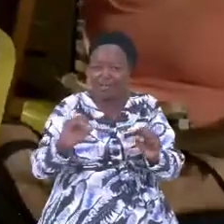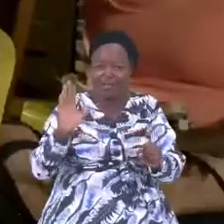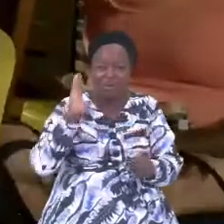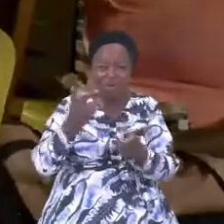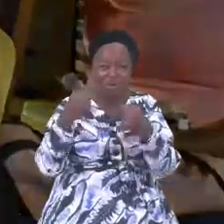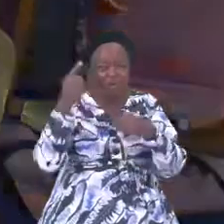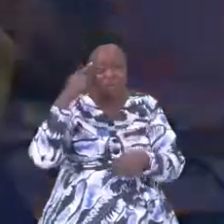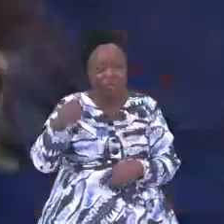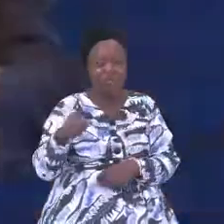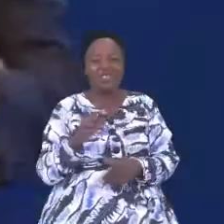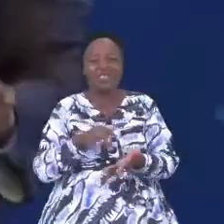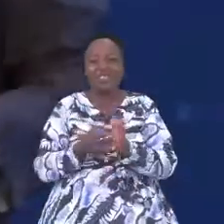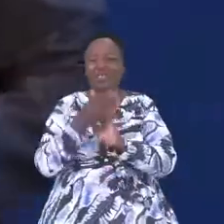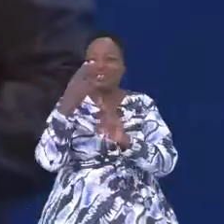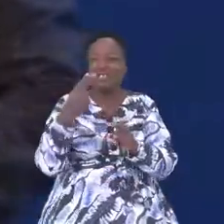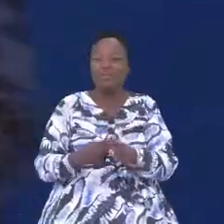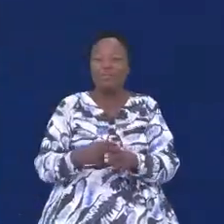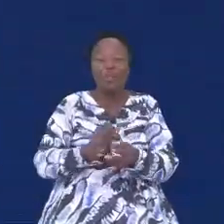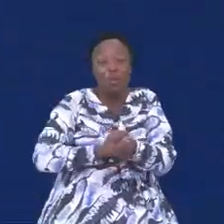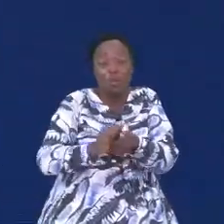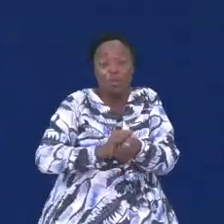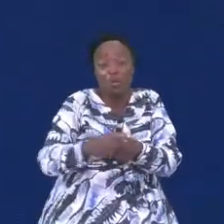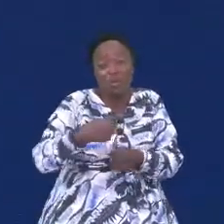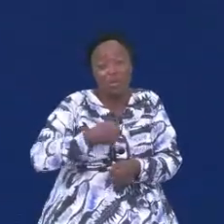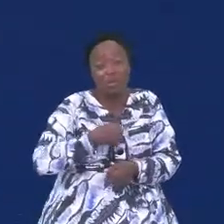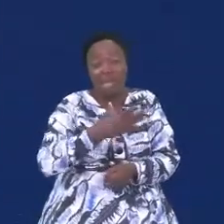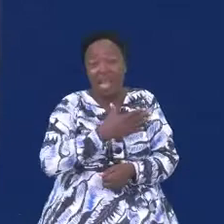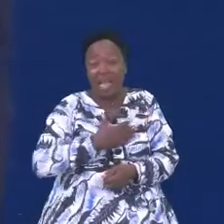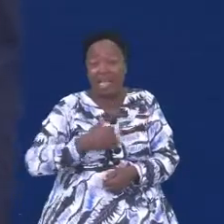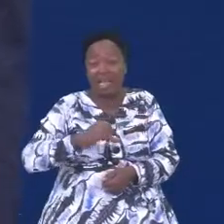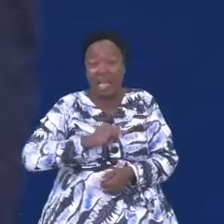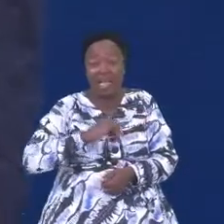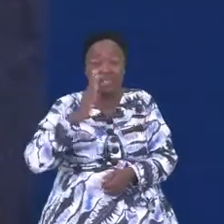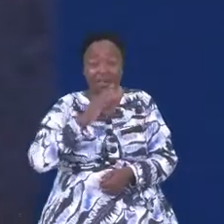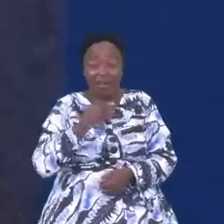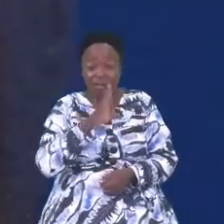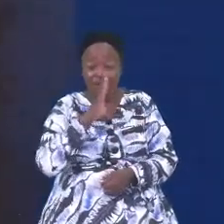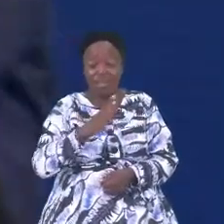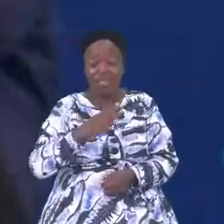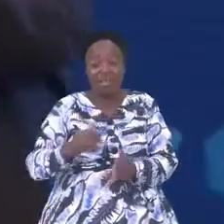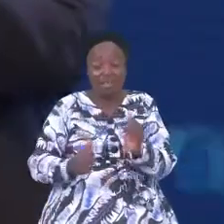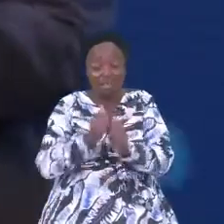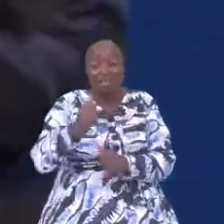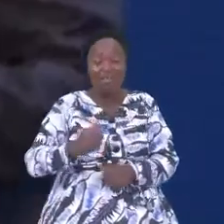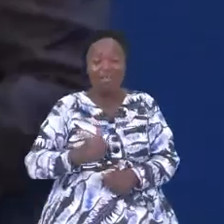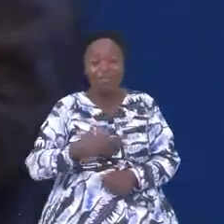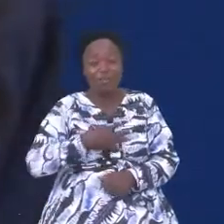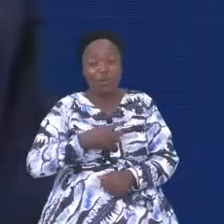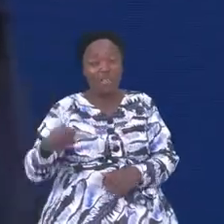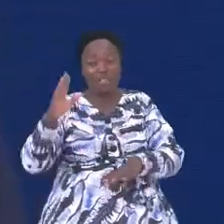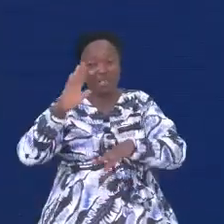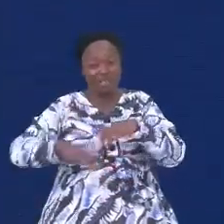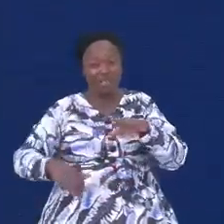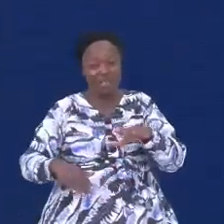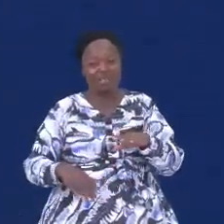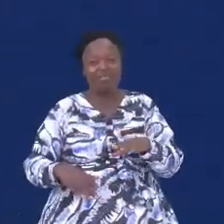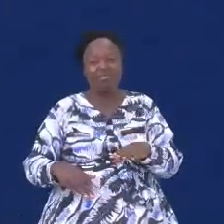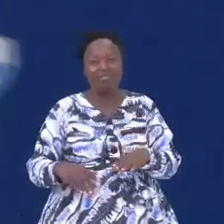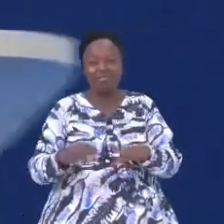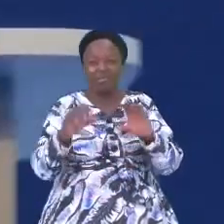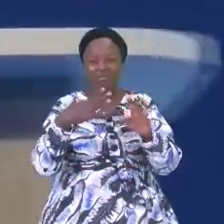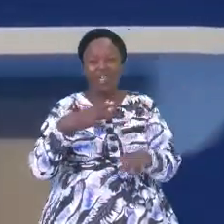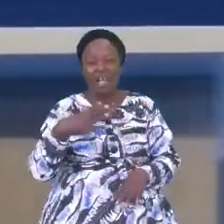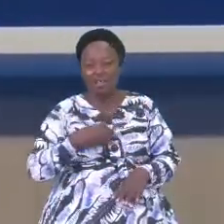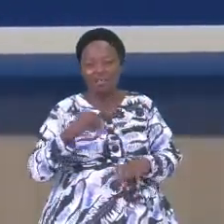you. Amen. Wash me and I shall be whiter than snow. No other person can wash you. The